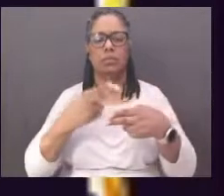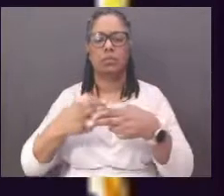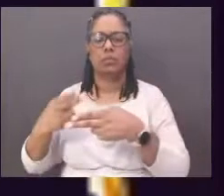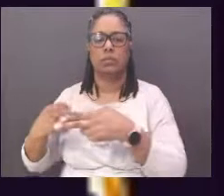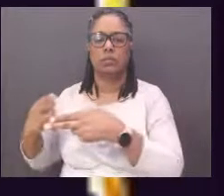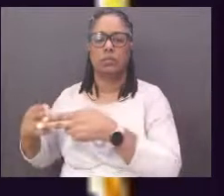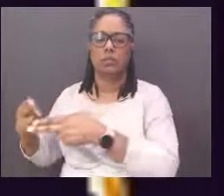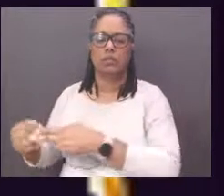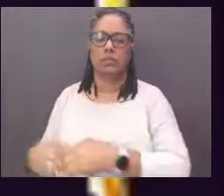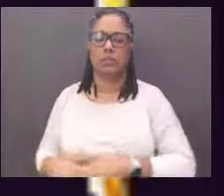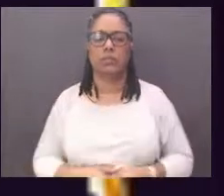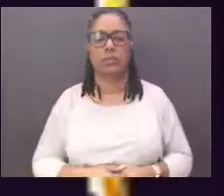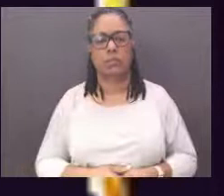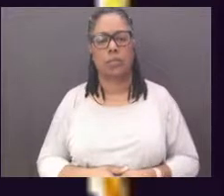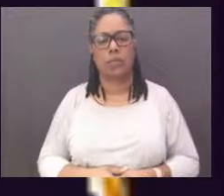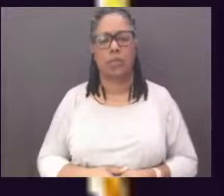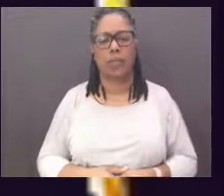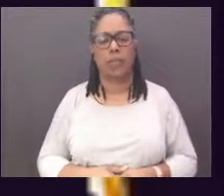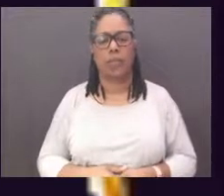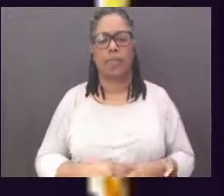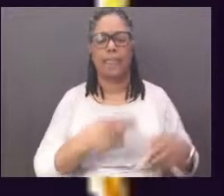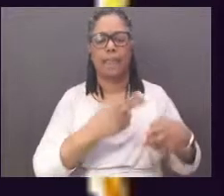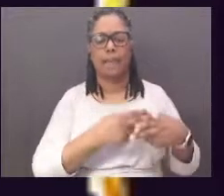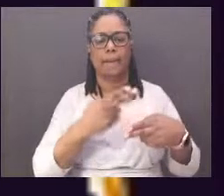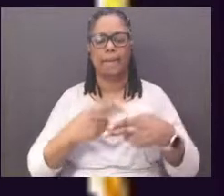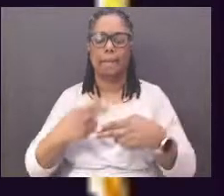Moore, David Holt, Charles Price,